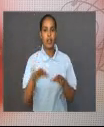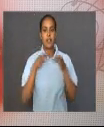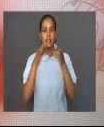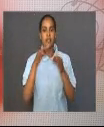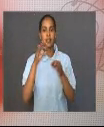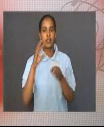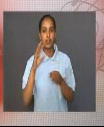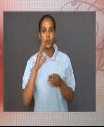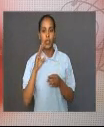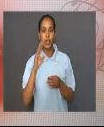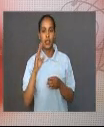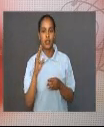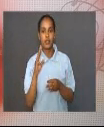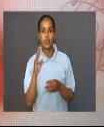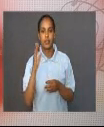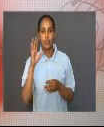be.